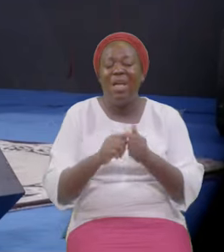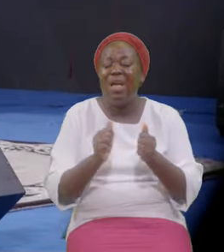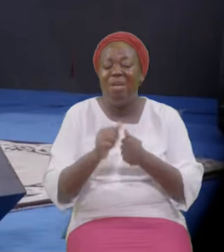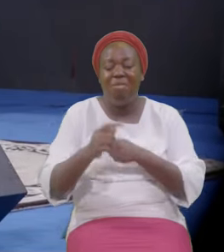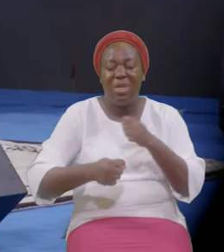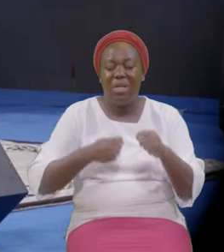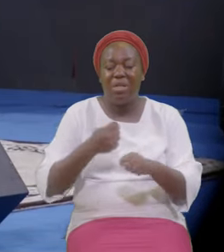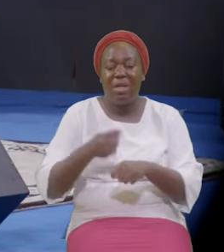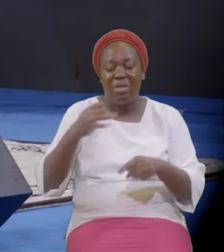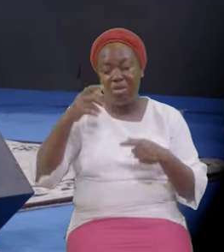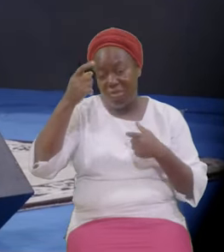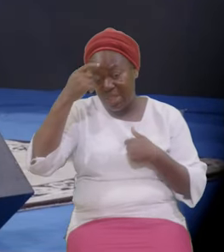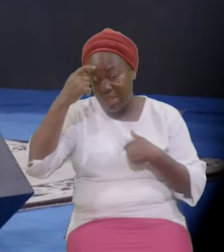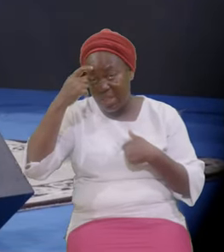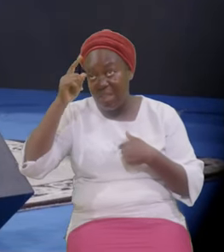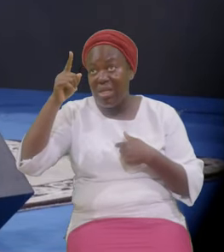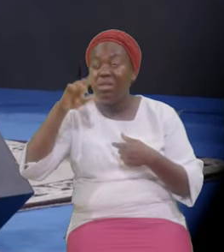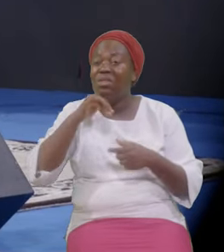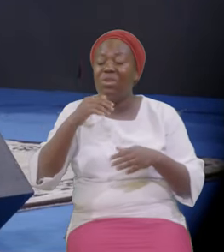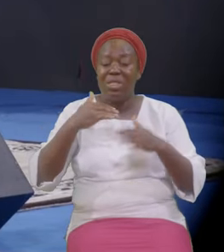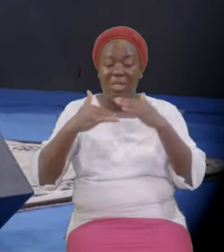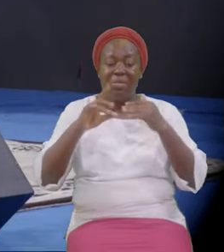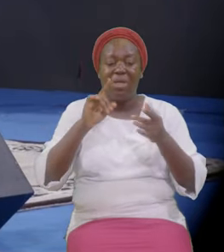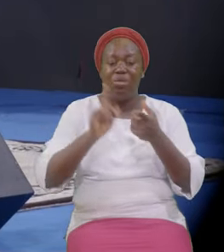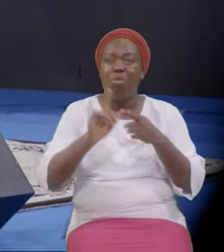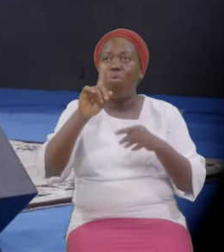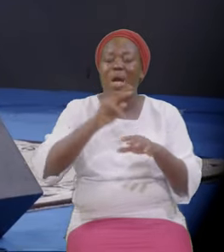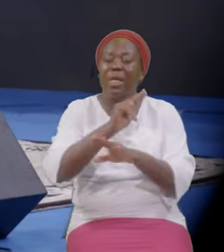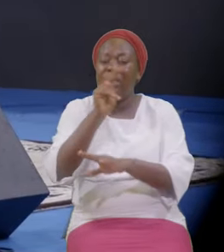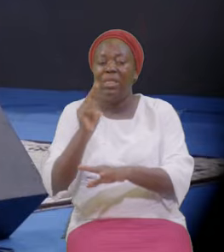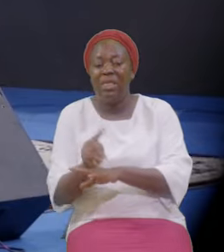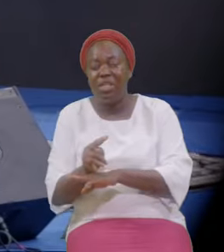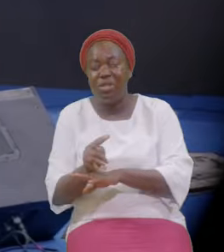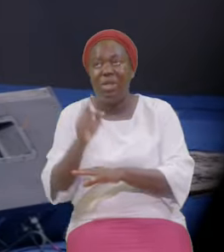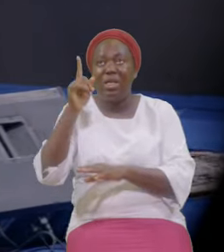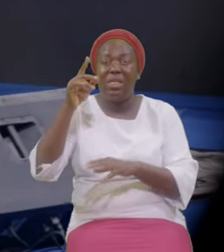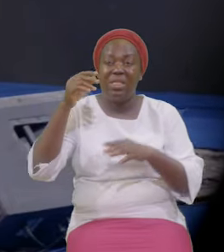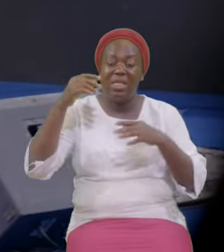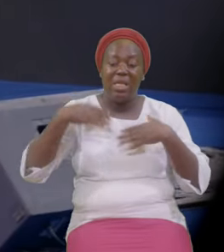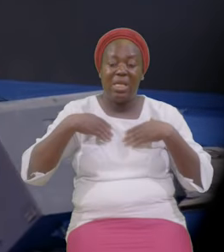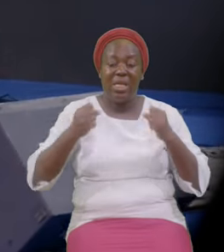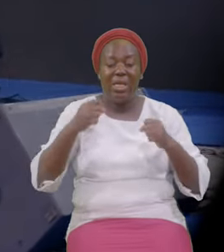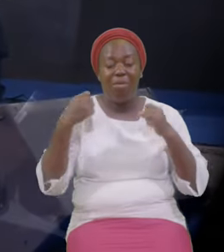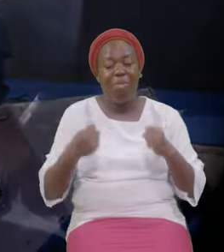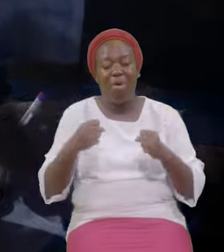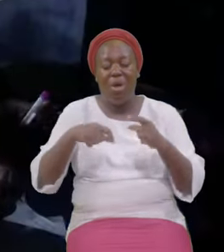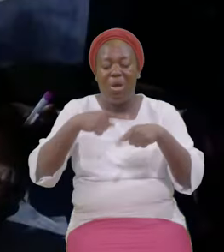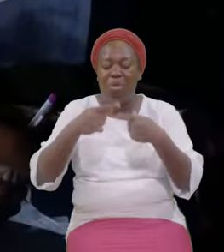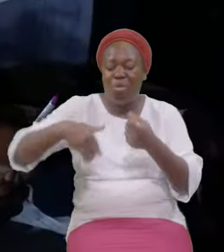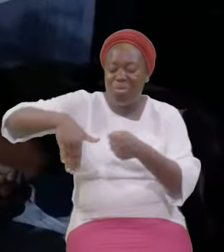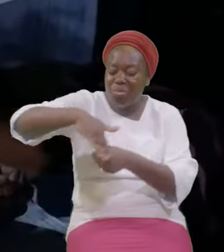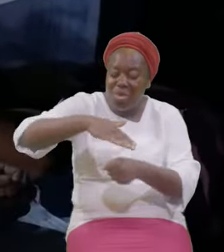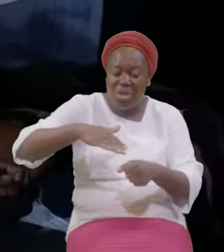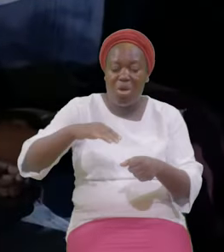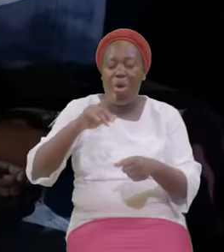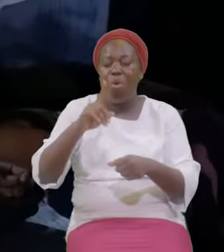not limited to one nation. His healing power goes beyond one nation and goes